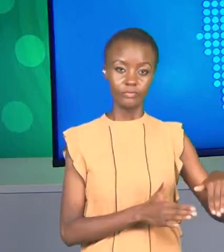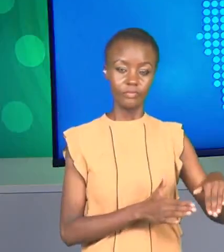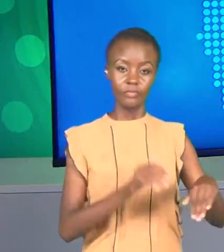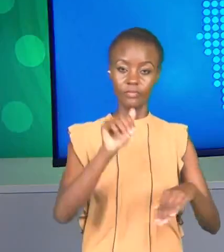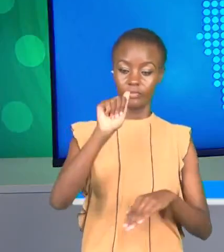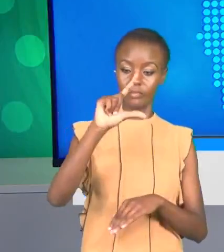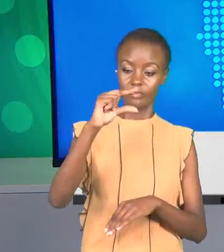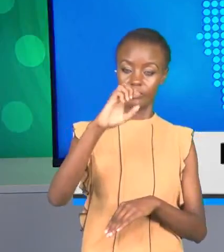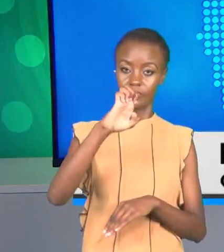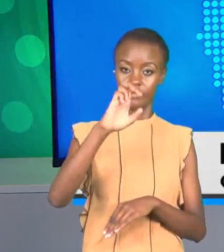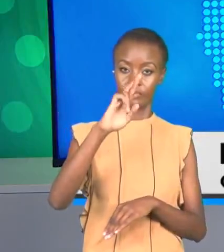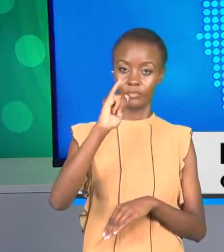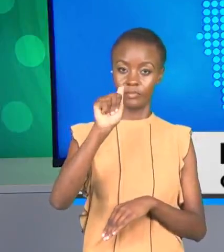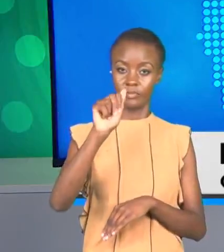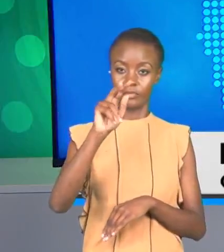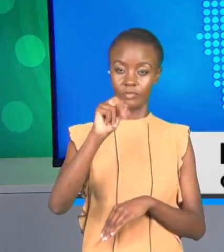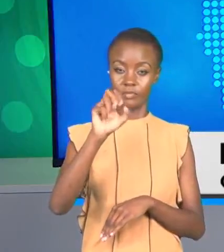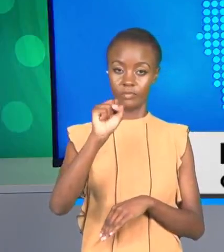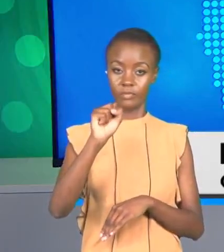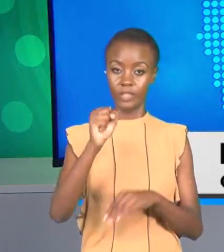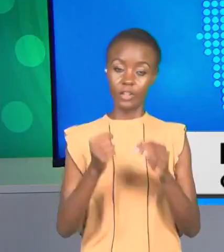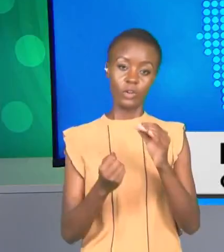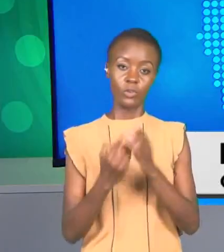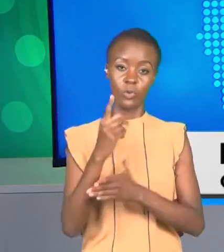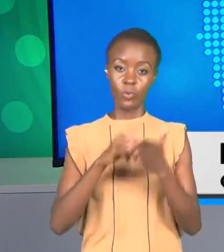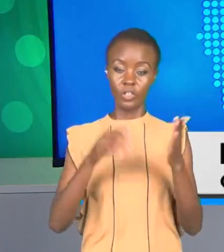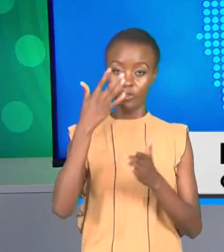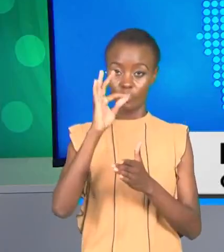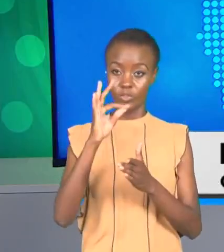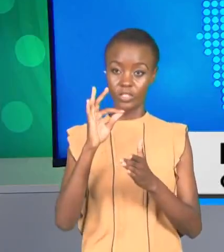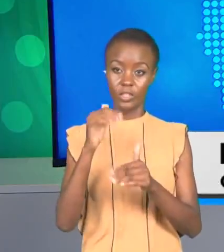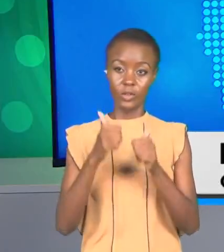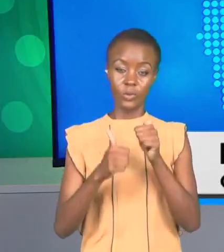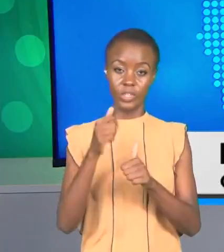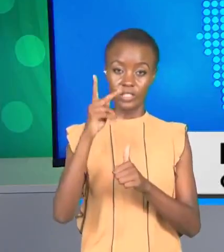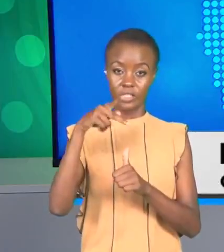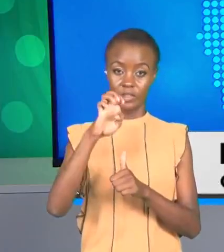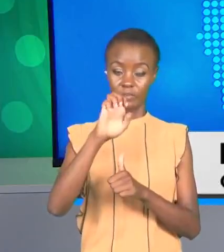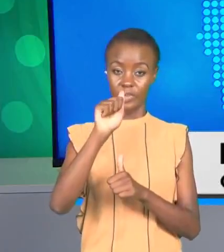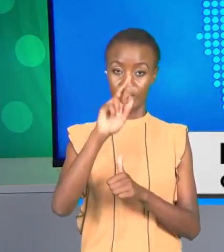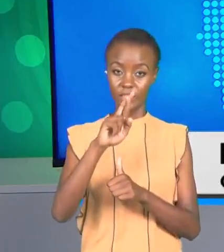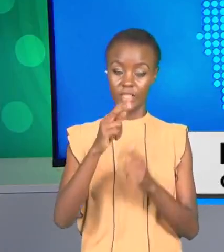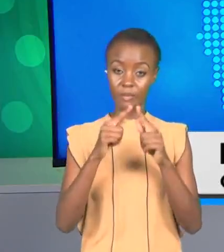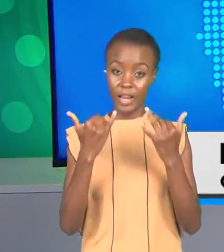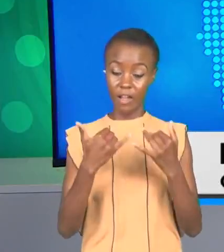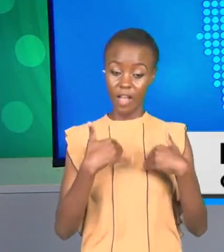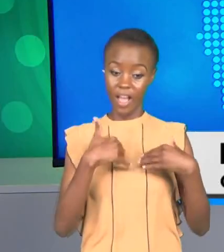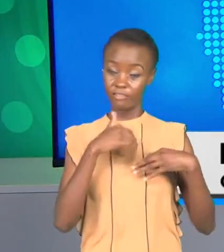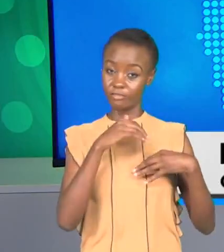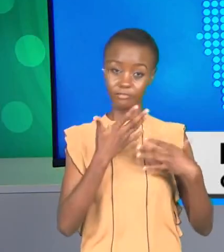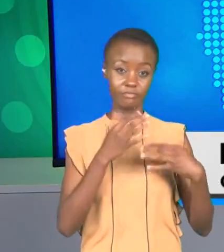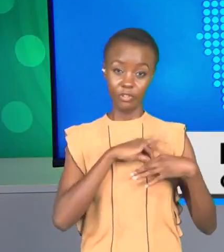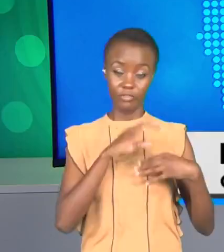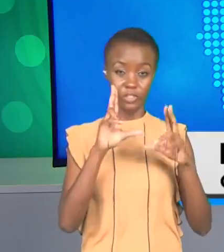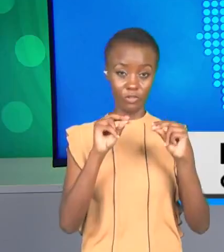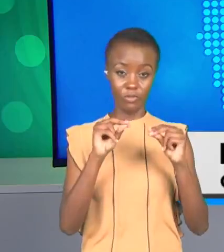Algerians have barely eked out a living growing prickly pear fruits, but thanks to the cactus's newfound virtues, their lives are steadily